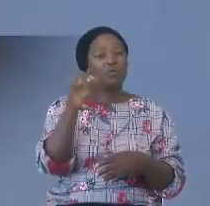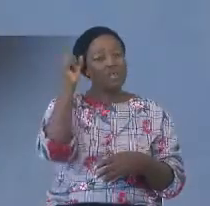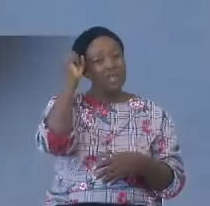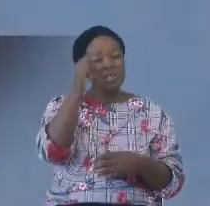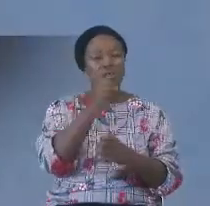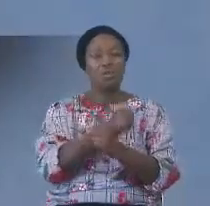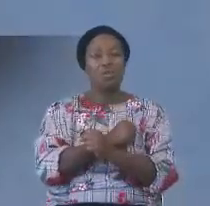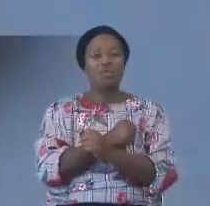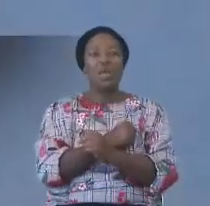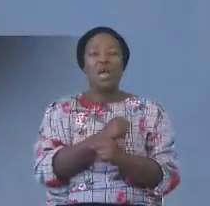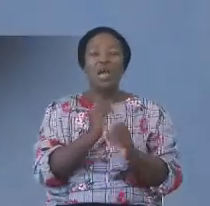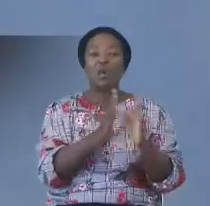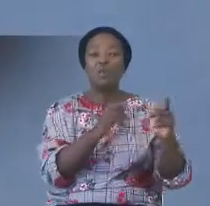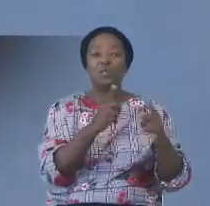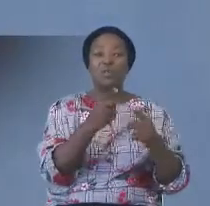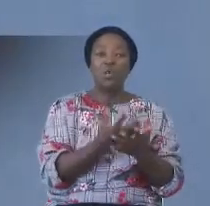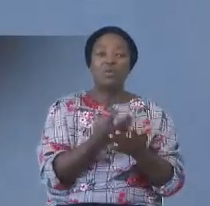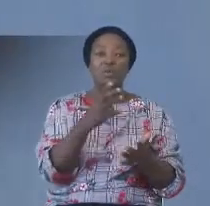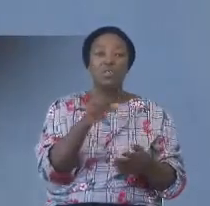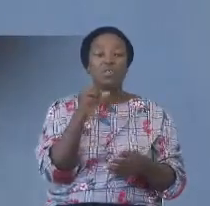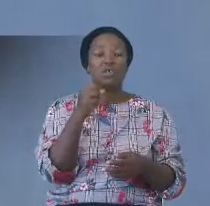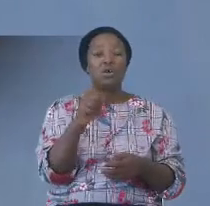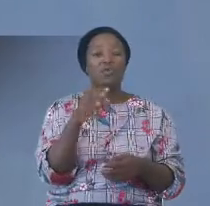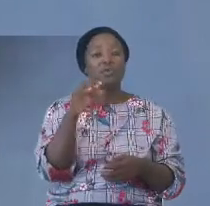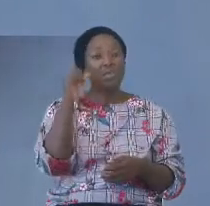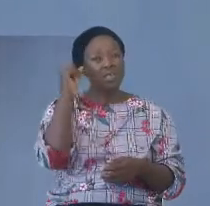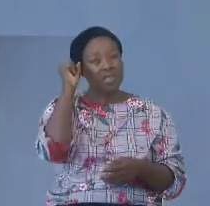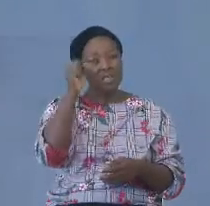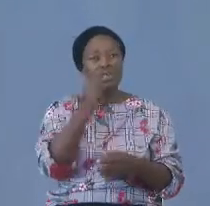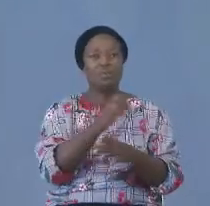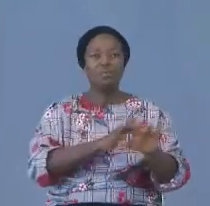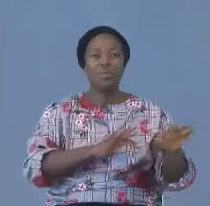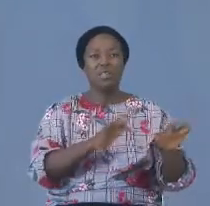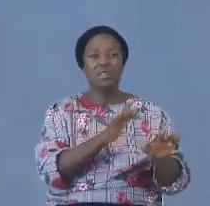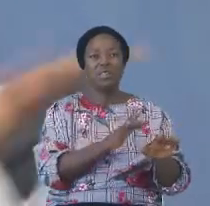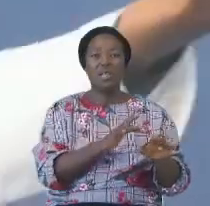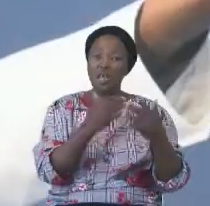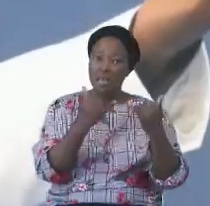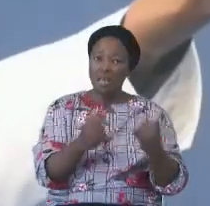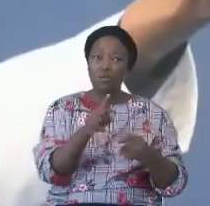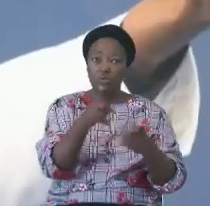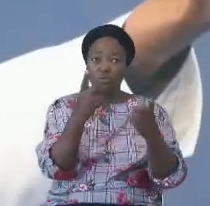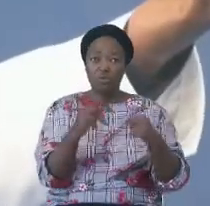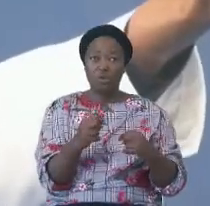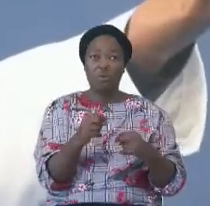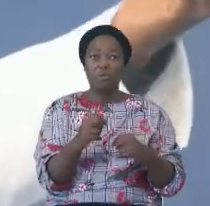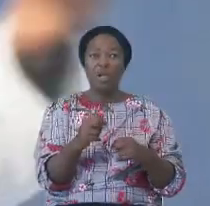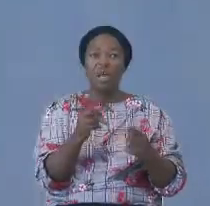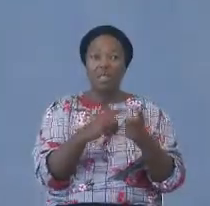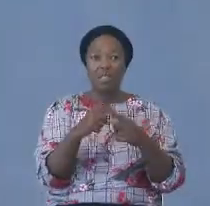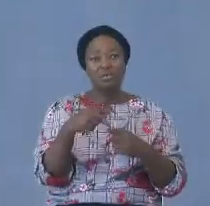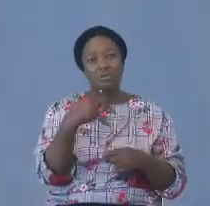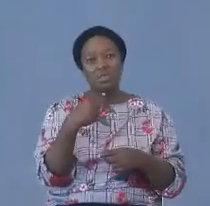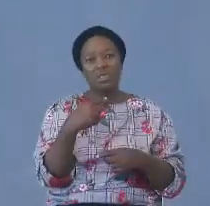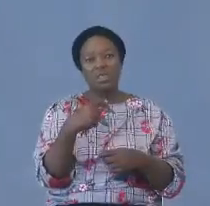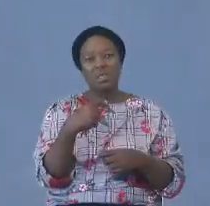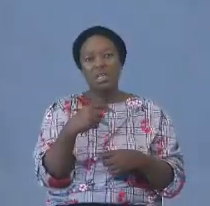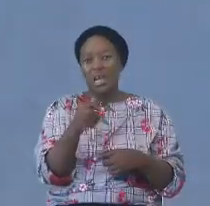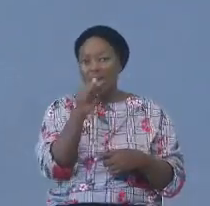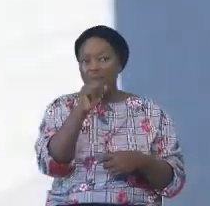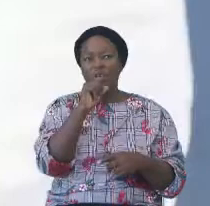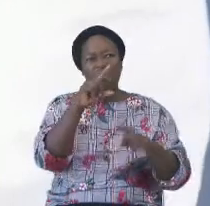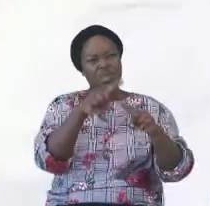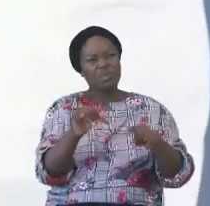his grace, according to the riches of his love, according to the riches of his